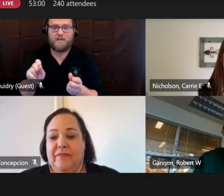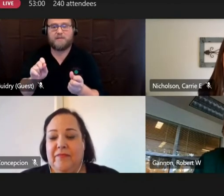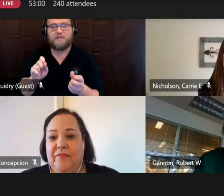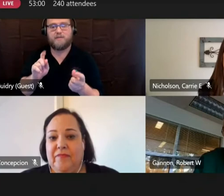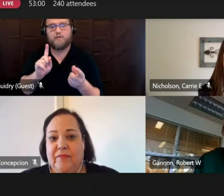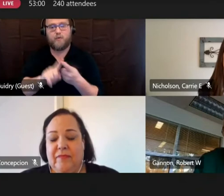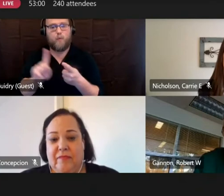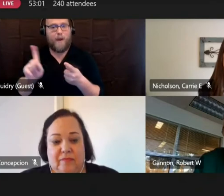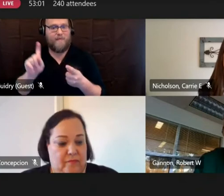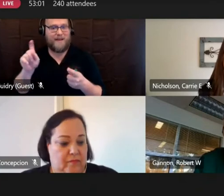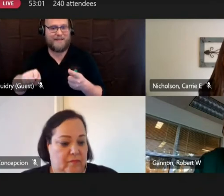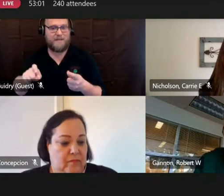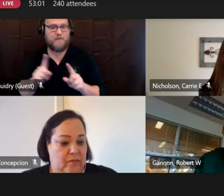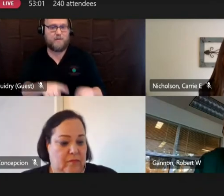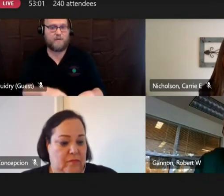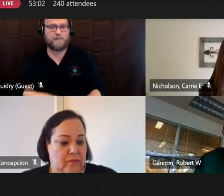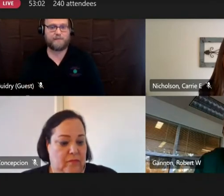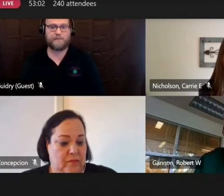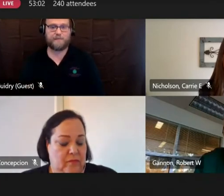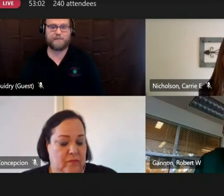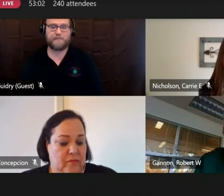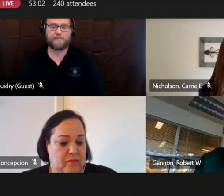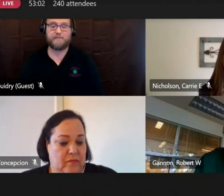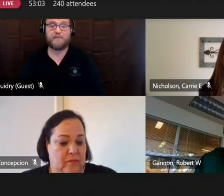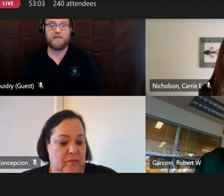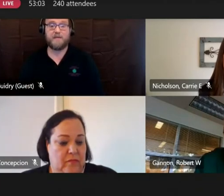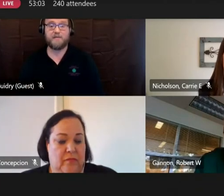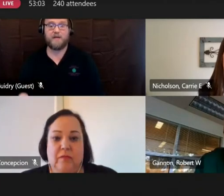So I'm going to pop to another question here.